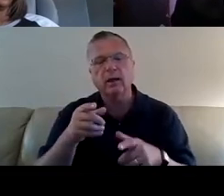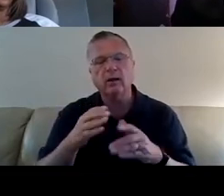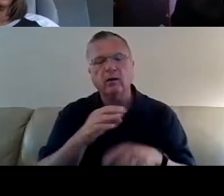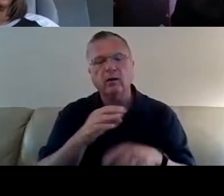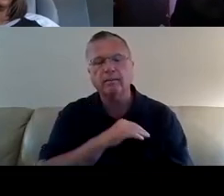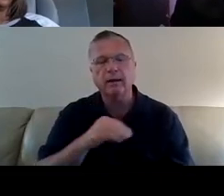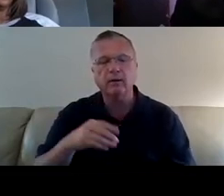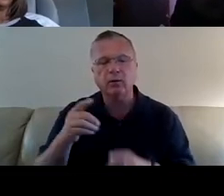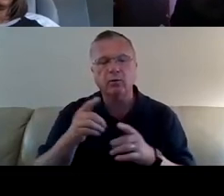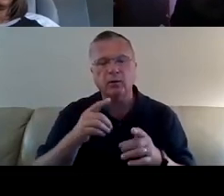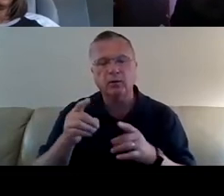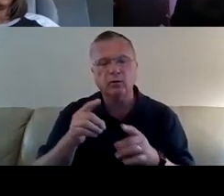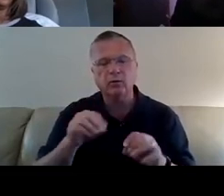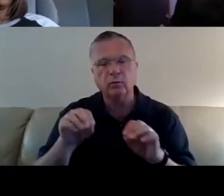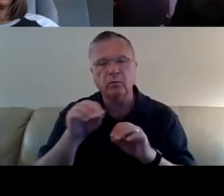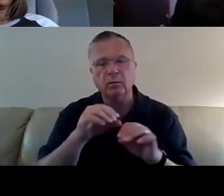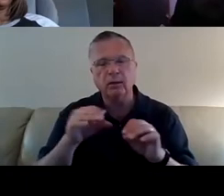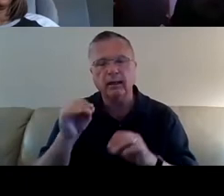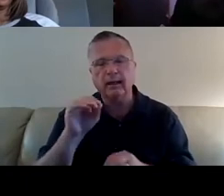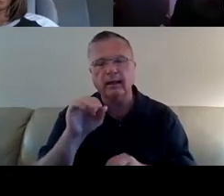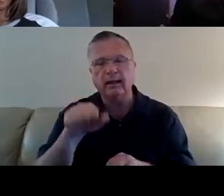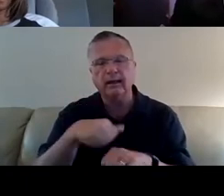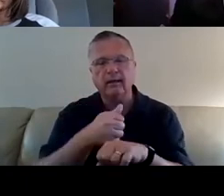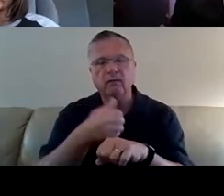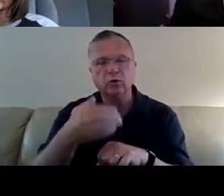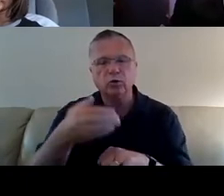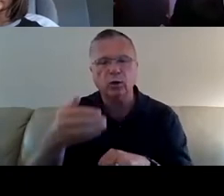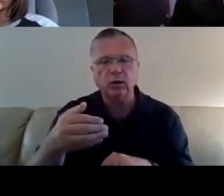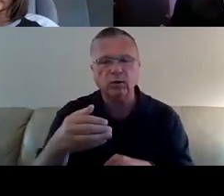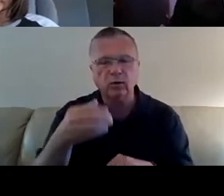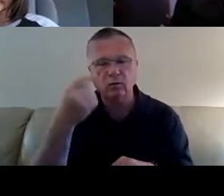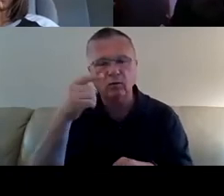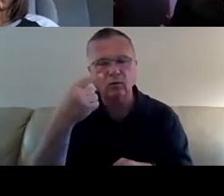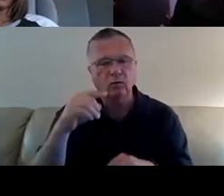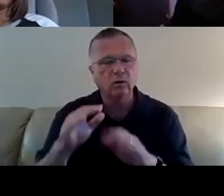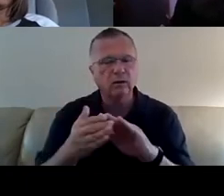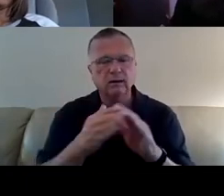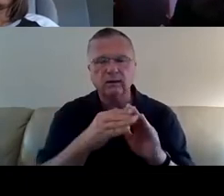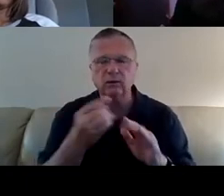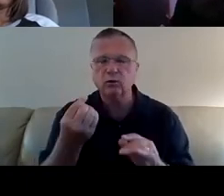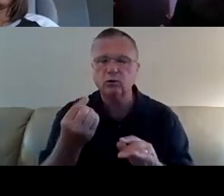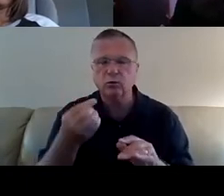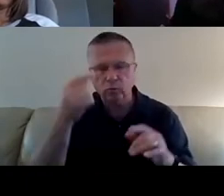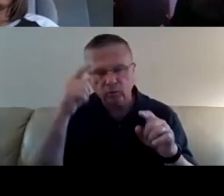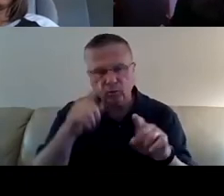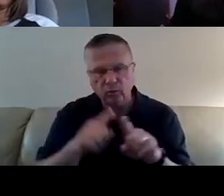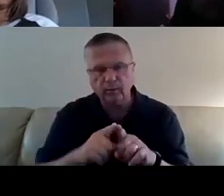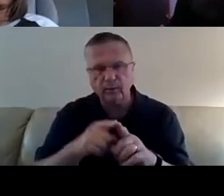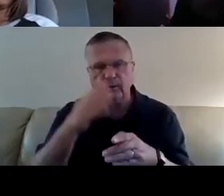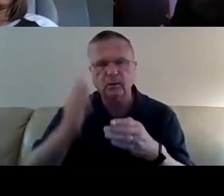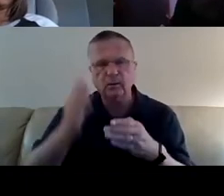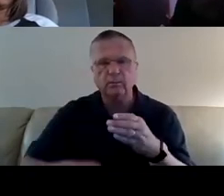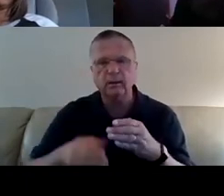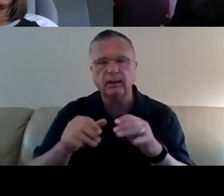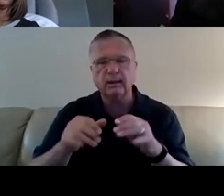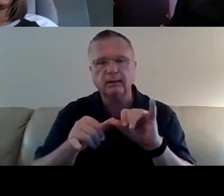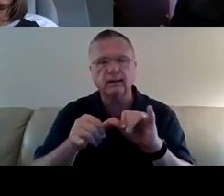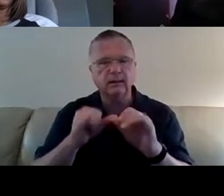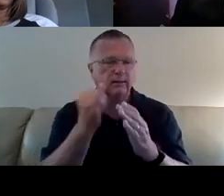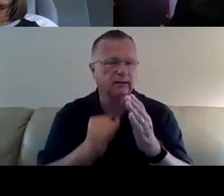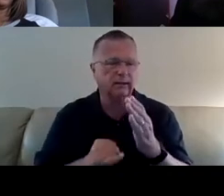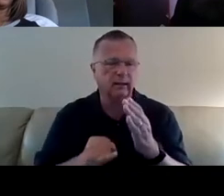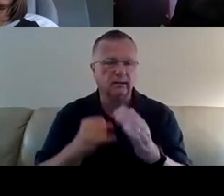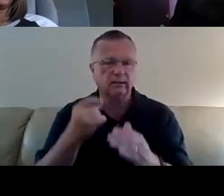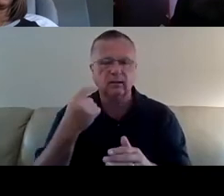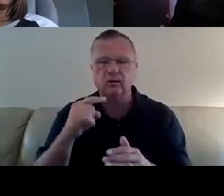of Mobility and Infrastructure on behalf of the city to enter into an agreement to complete engineering design for a